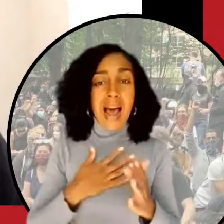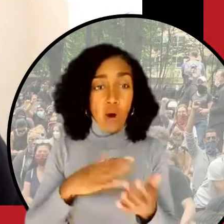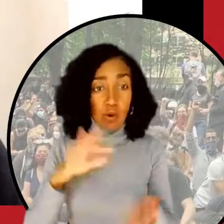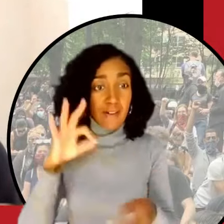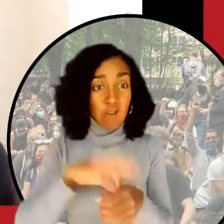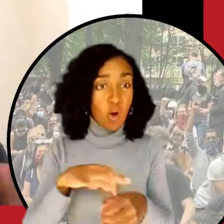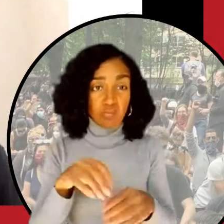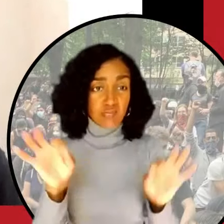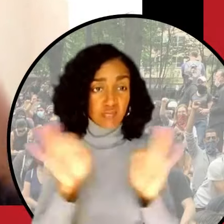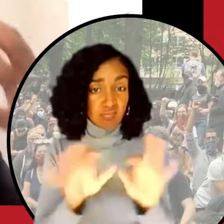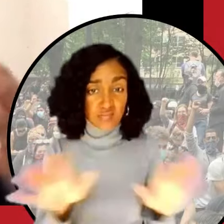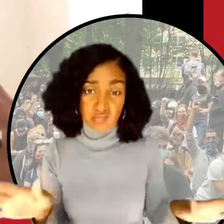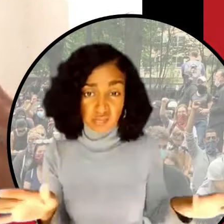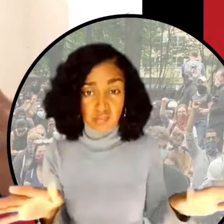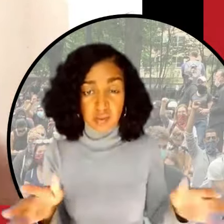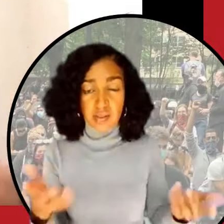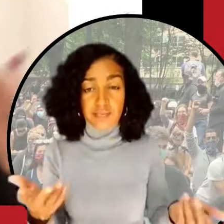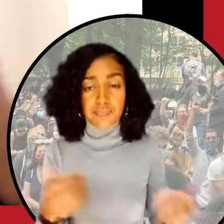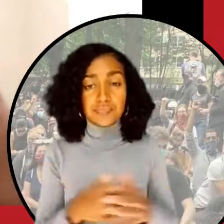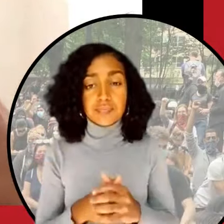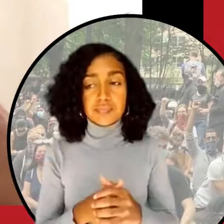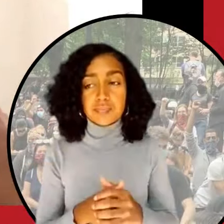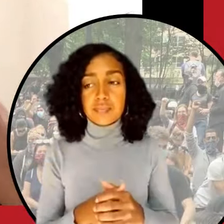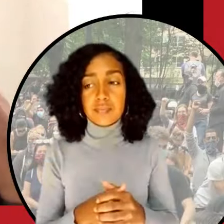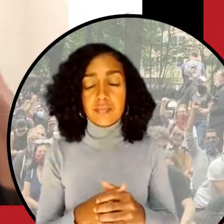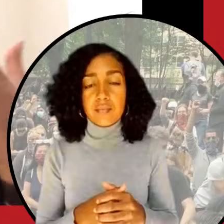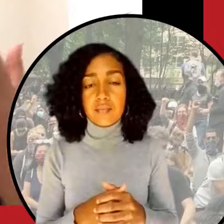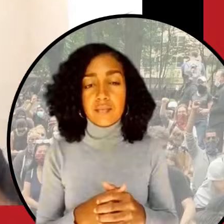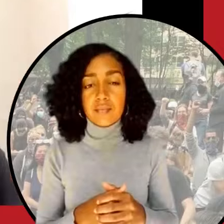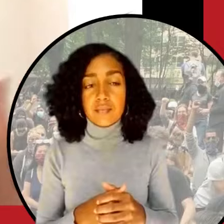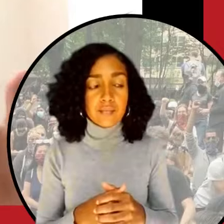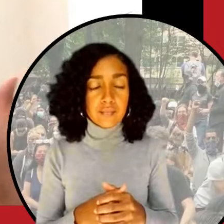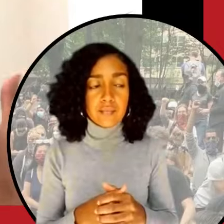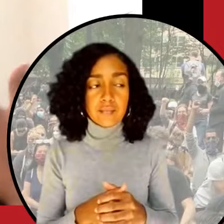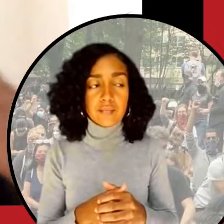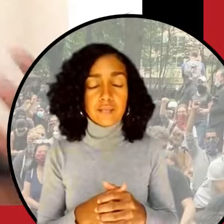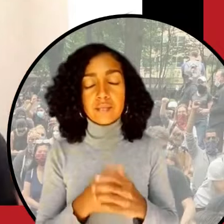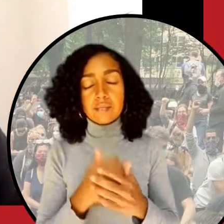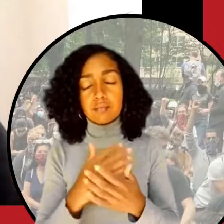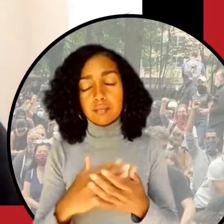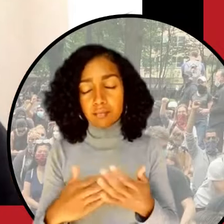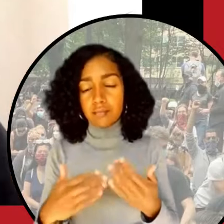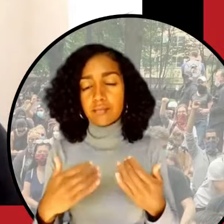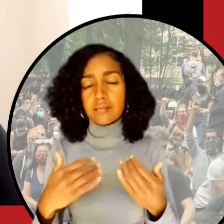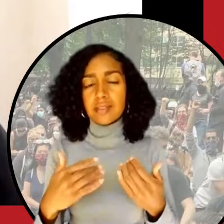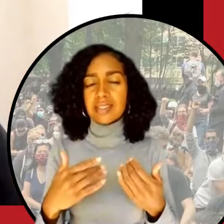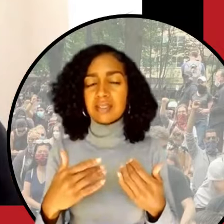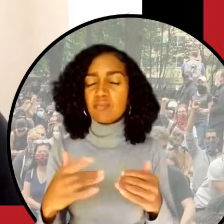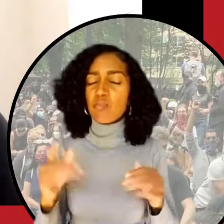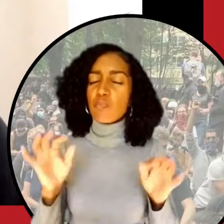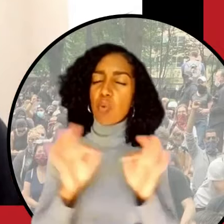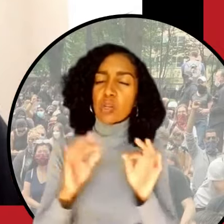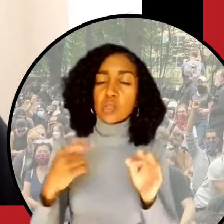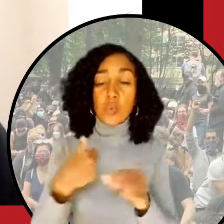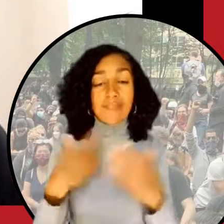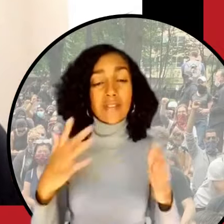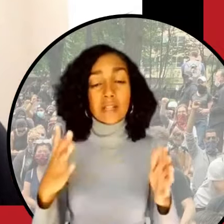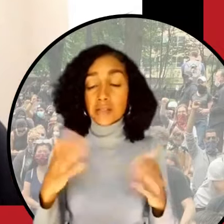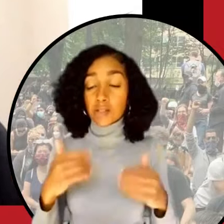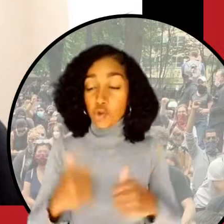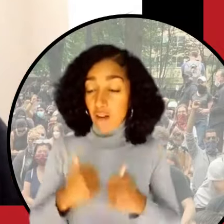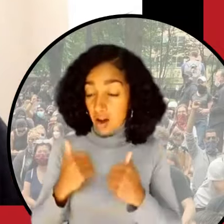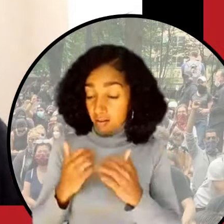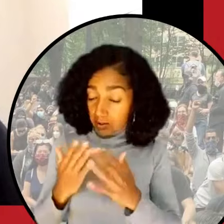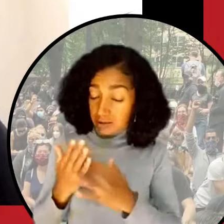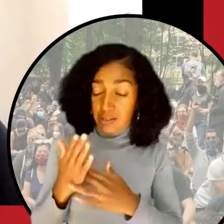count. Right. So I think there's some necessity now that we have survived Trump and tried